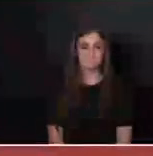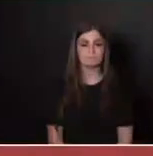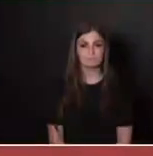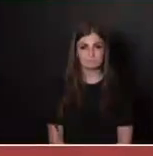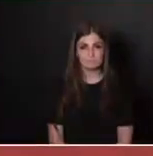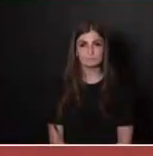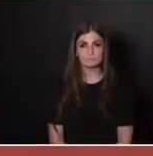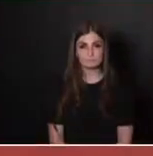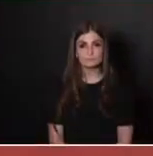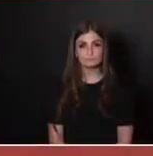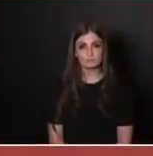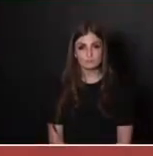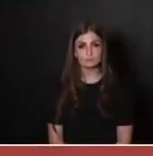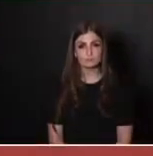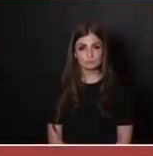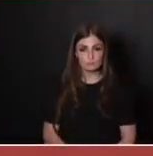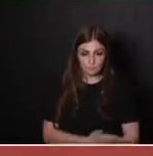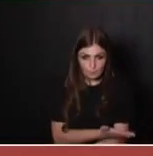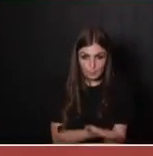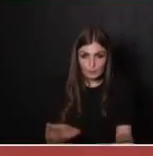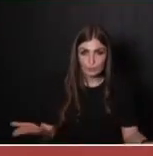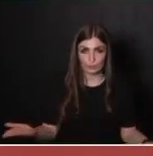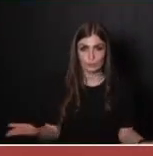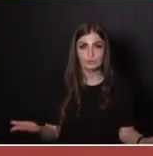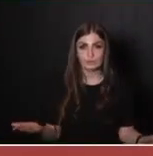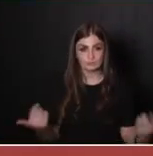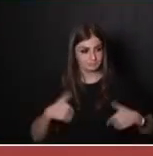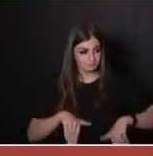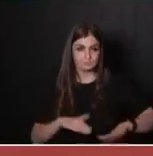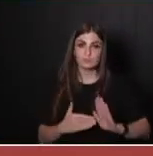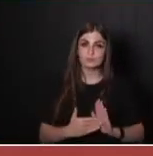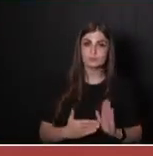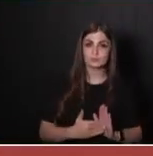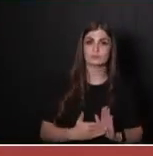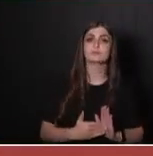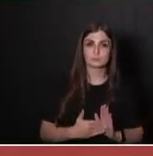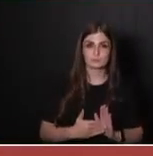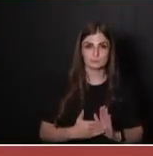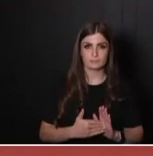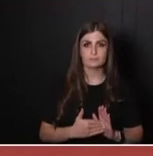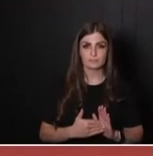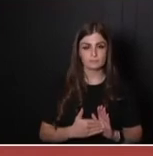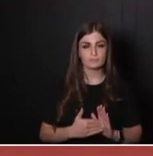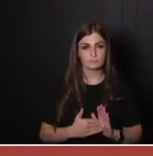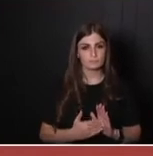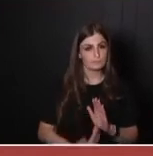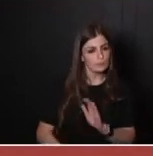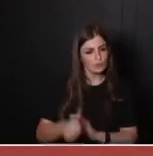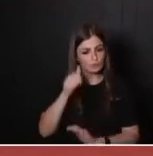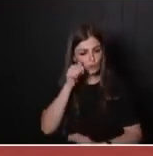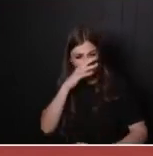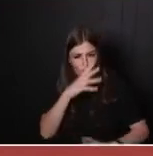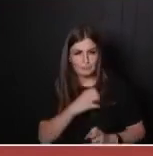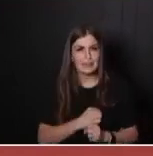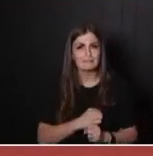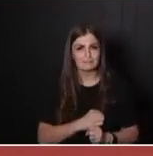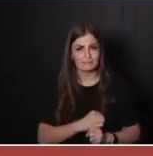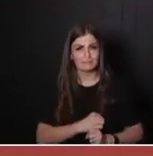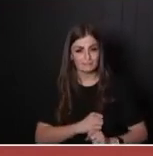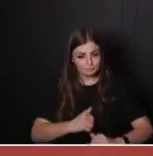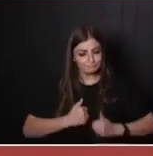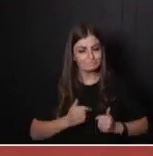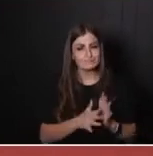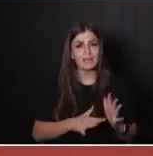So the starting point for all of us at this conference must be the knowledge and belief that